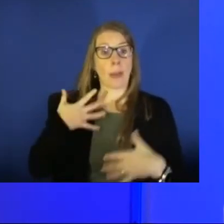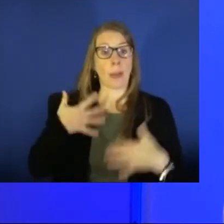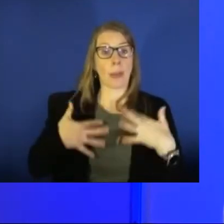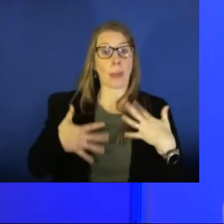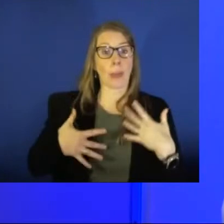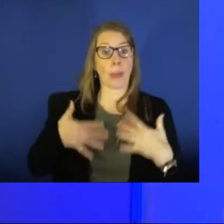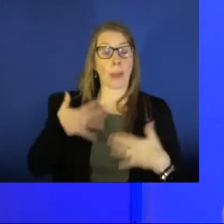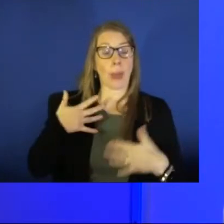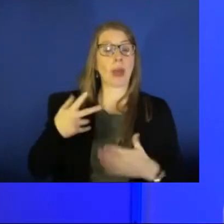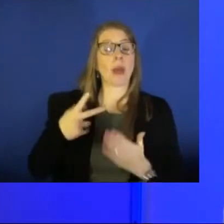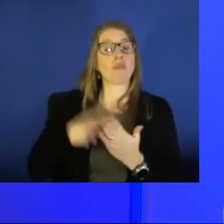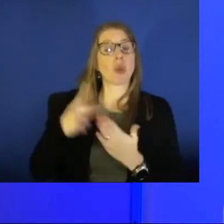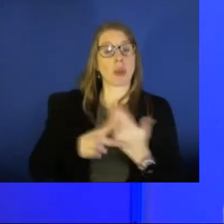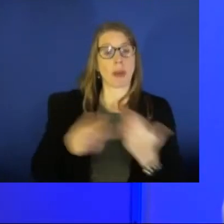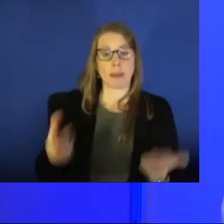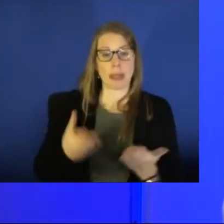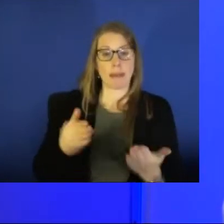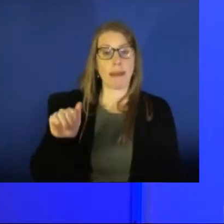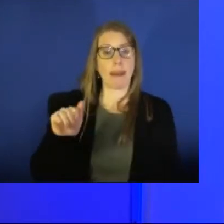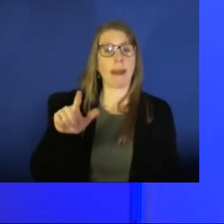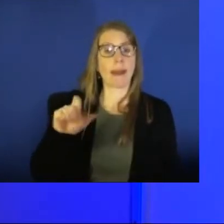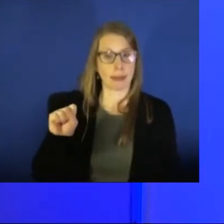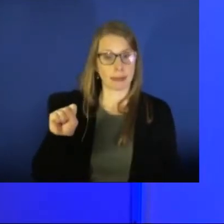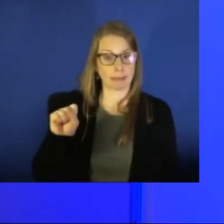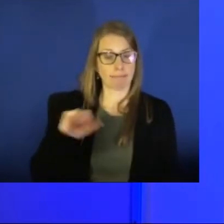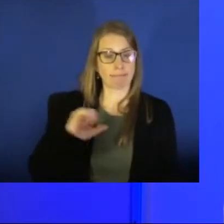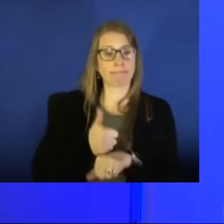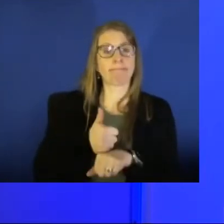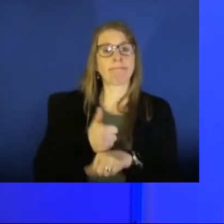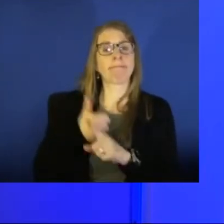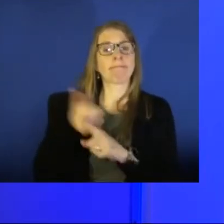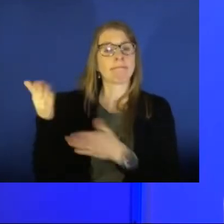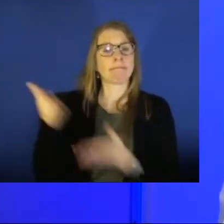program here, the ALA established, and he brought it with him when he